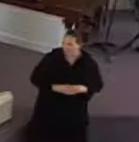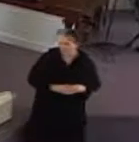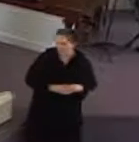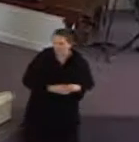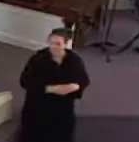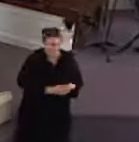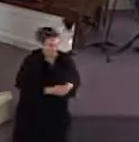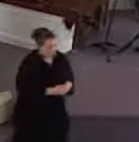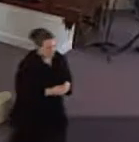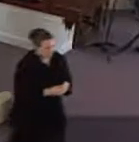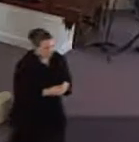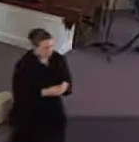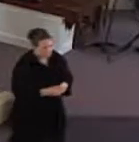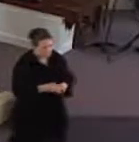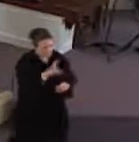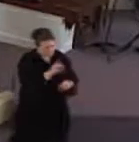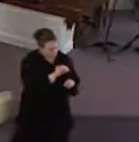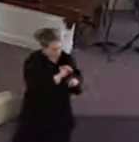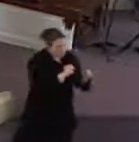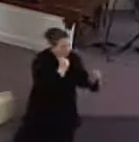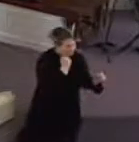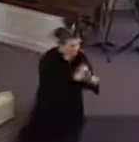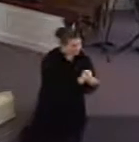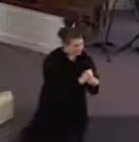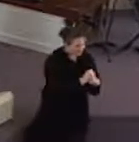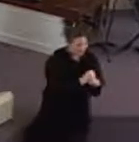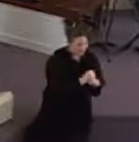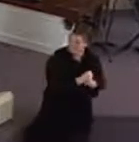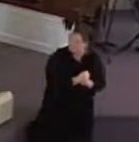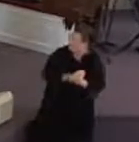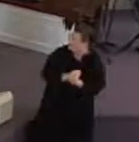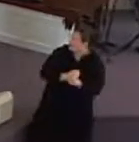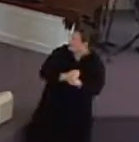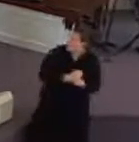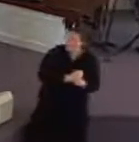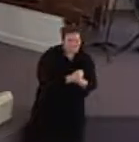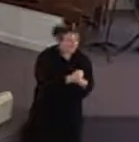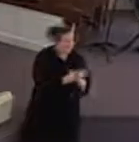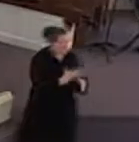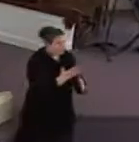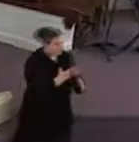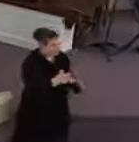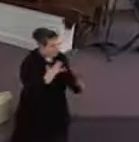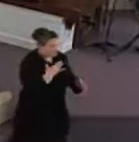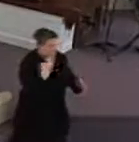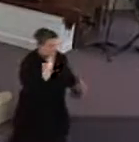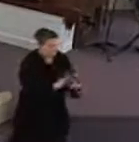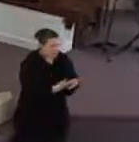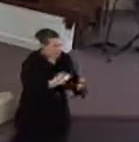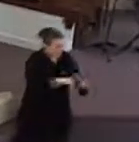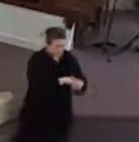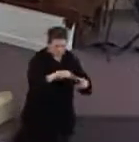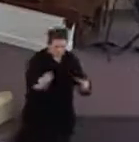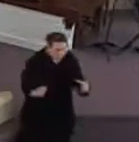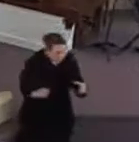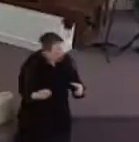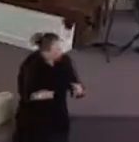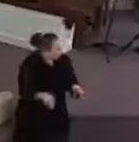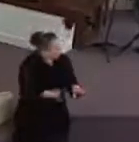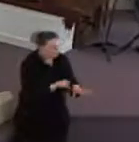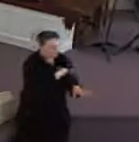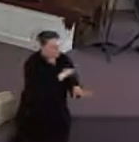Whoa! Woo! I'm sure he felt good when he walked out there. He wasn't